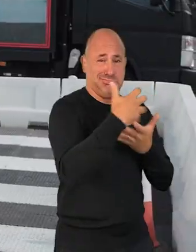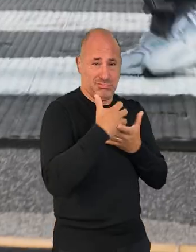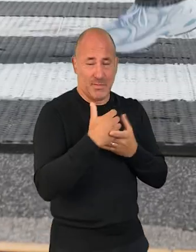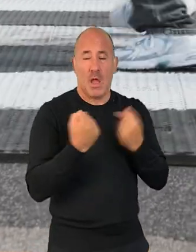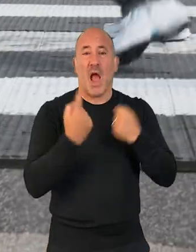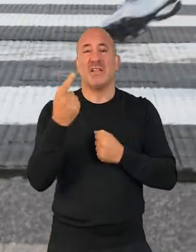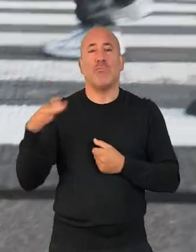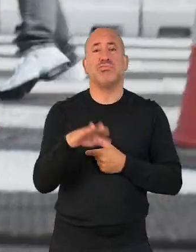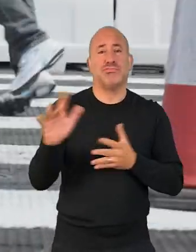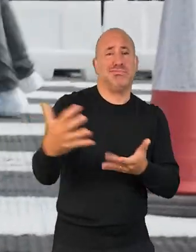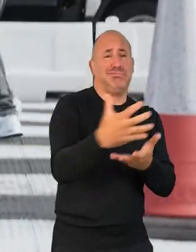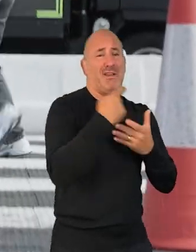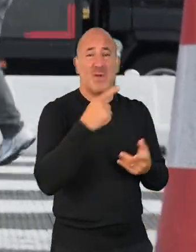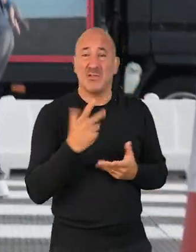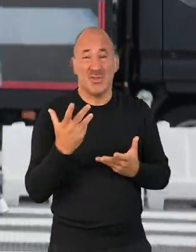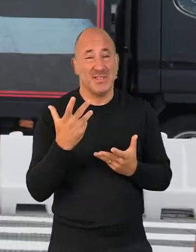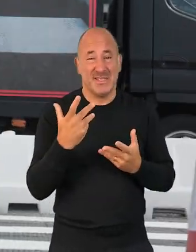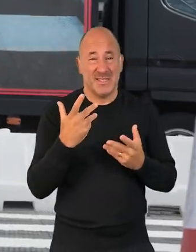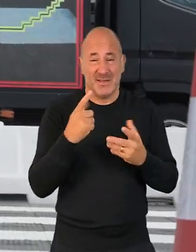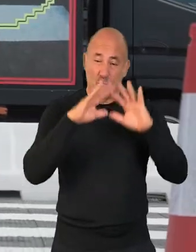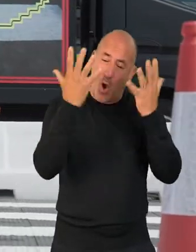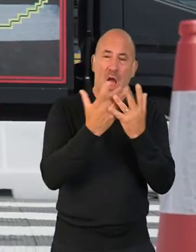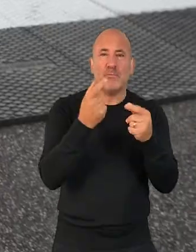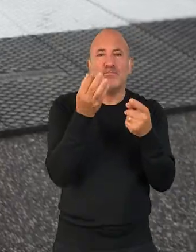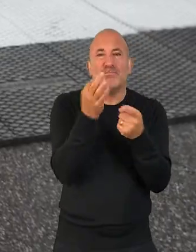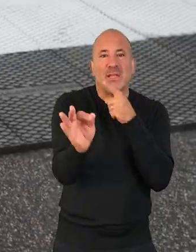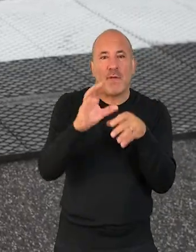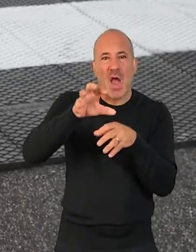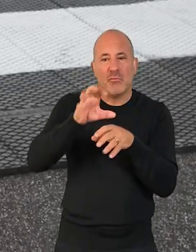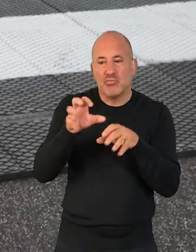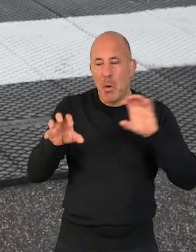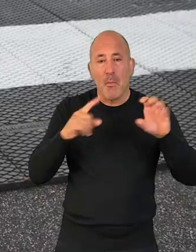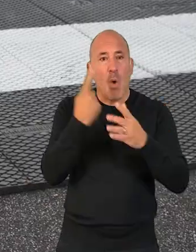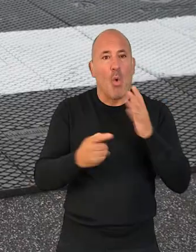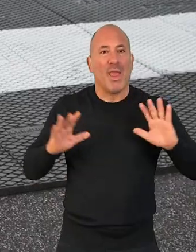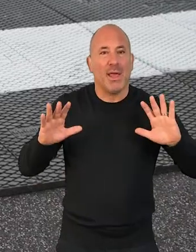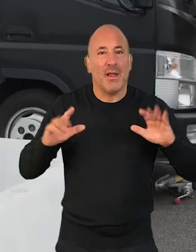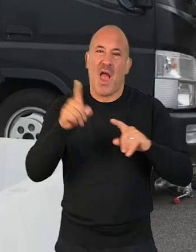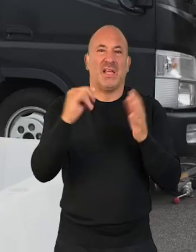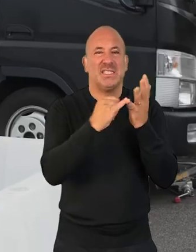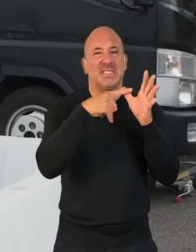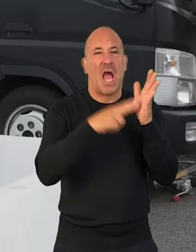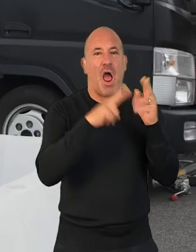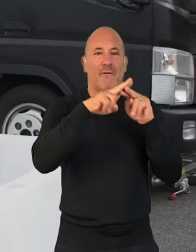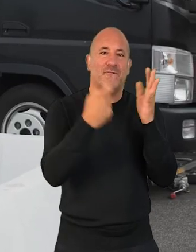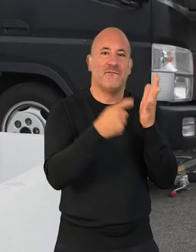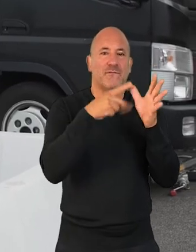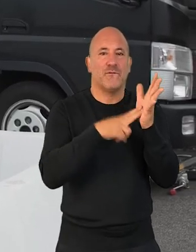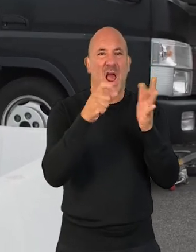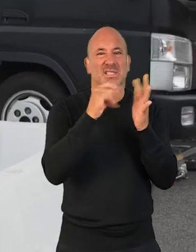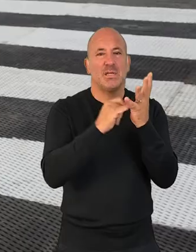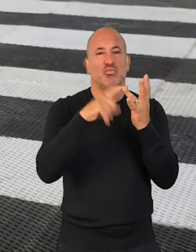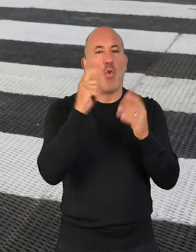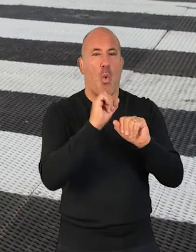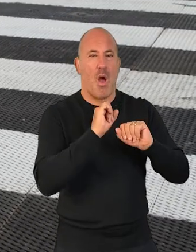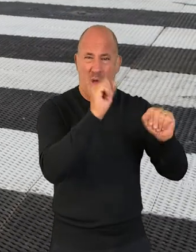and self-driving car is that it's being done in specific regions around the world, let's say like San Francisco, where it's not really diverse. It's just